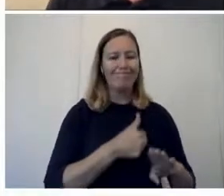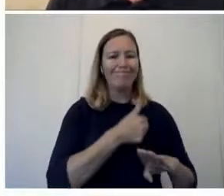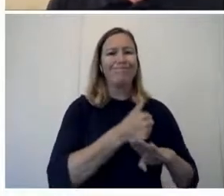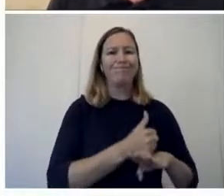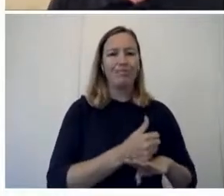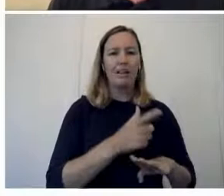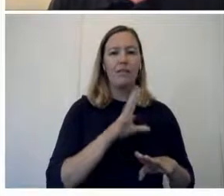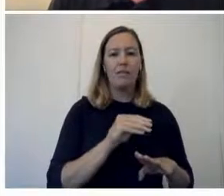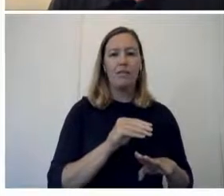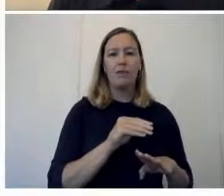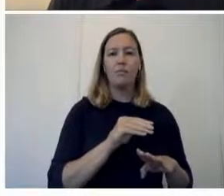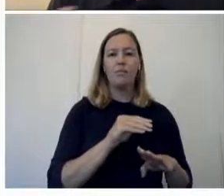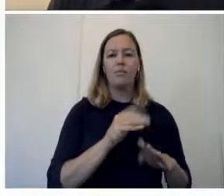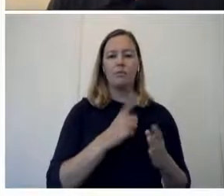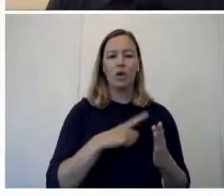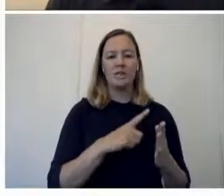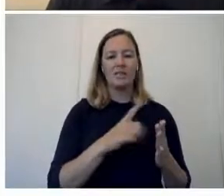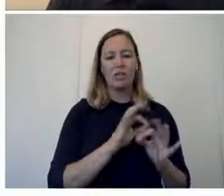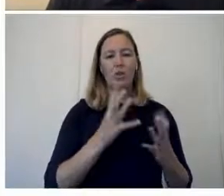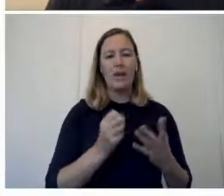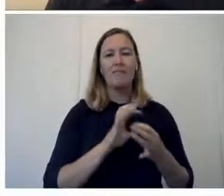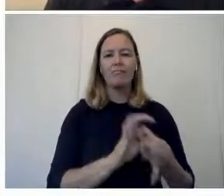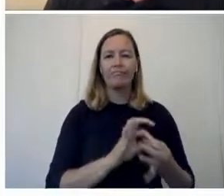from this really big setback. So